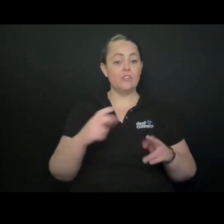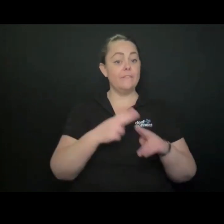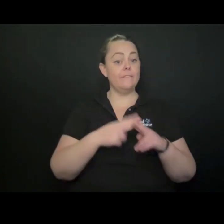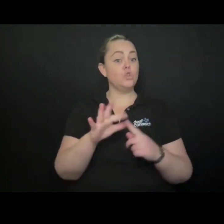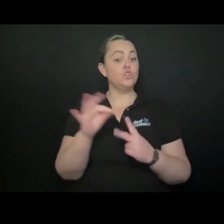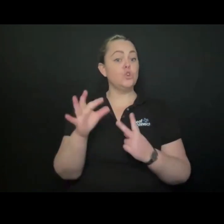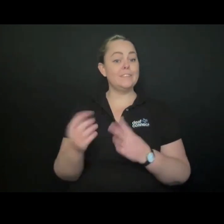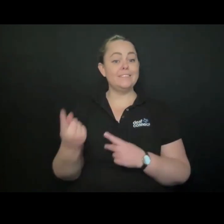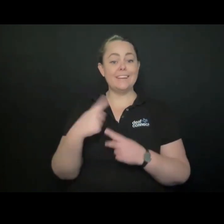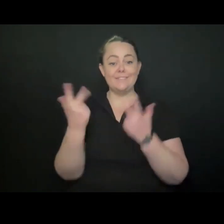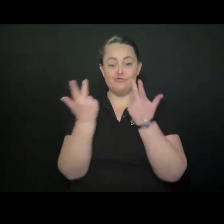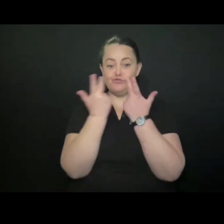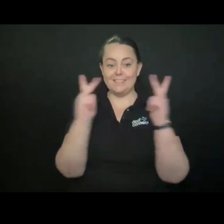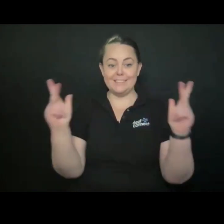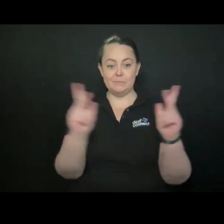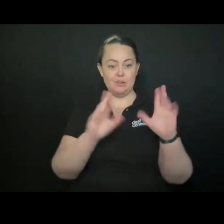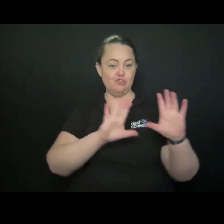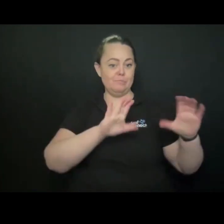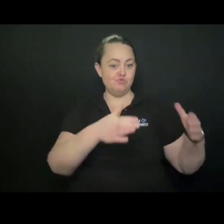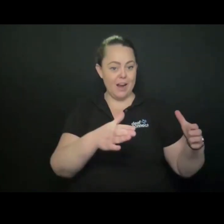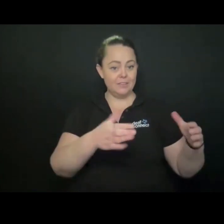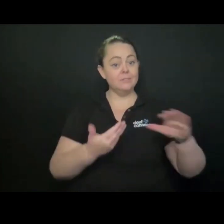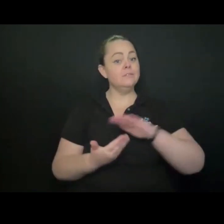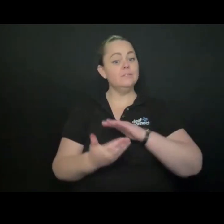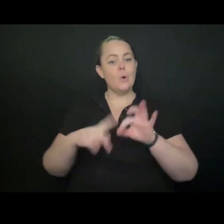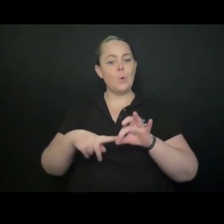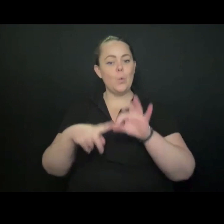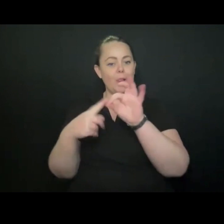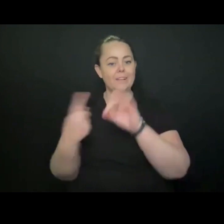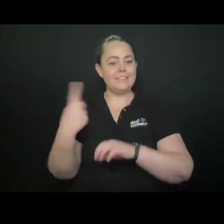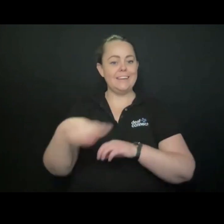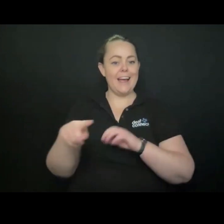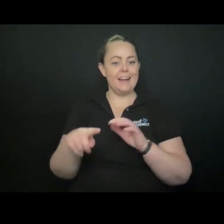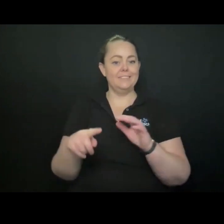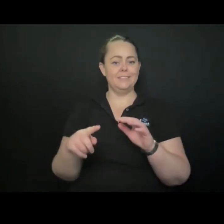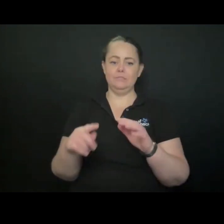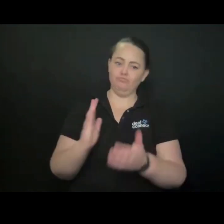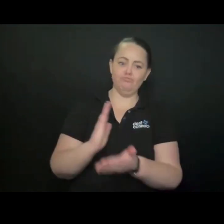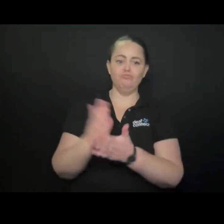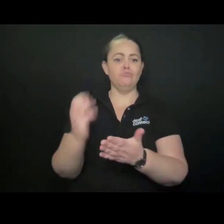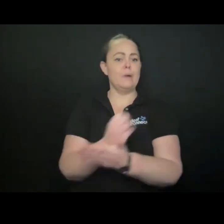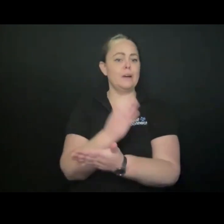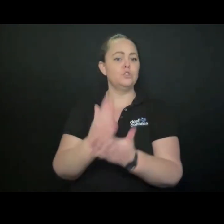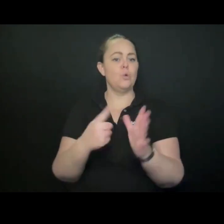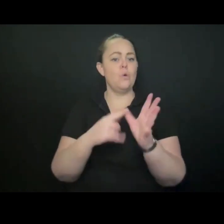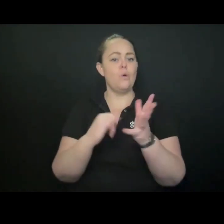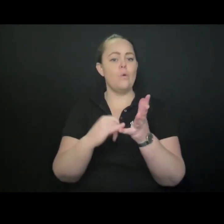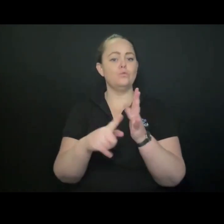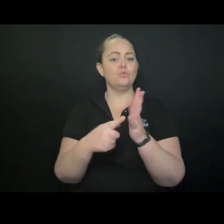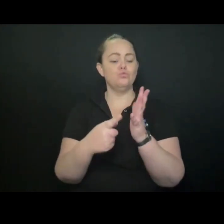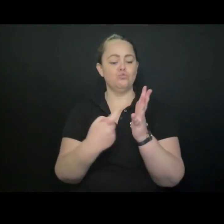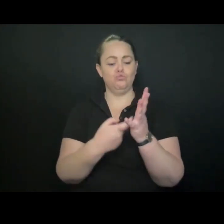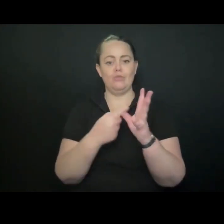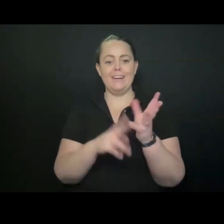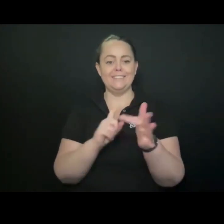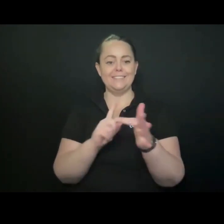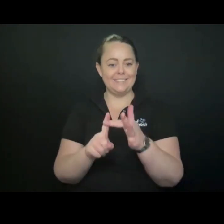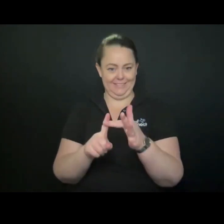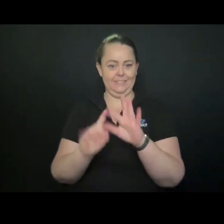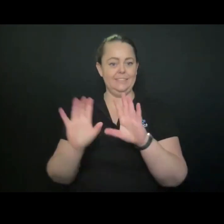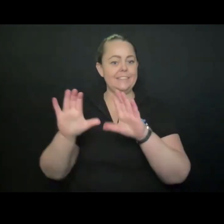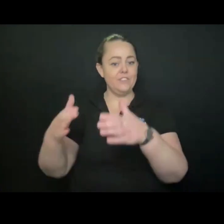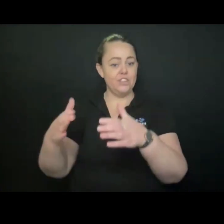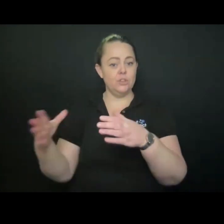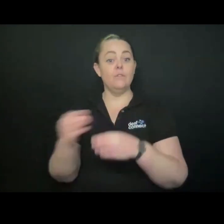Branch in the Quality and Assurance Division in the Aged Care Group in the Department of Health and Aged Care. I did want to let you know from